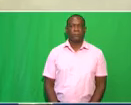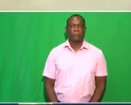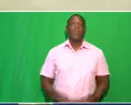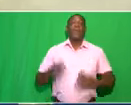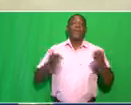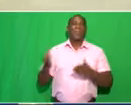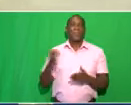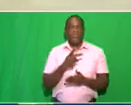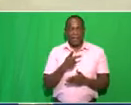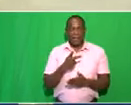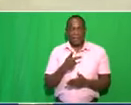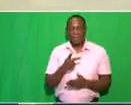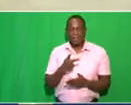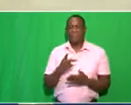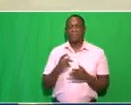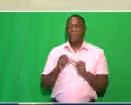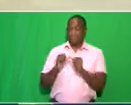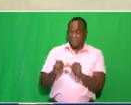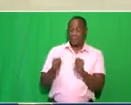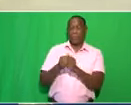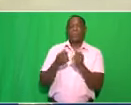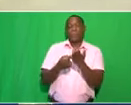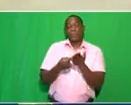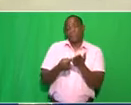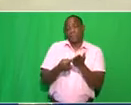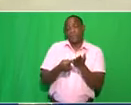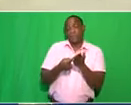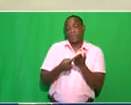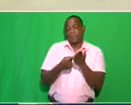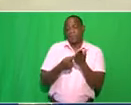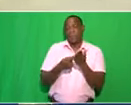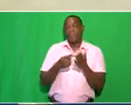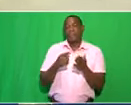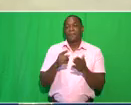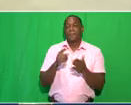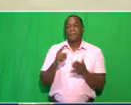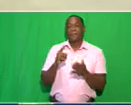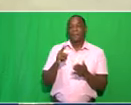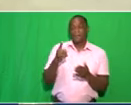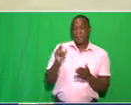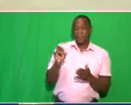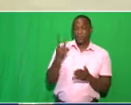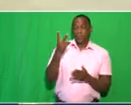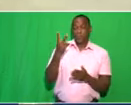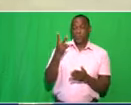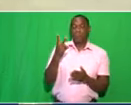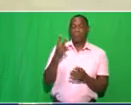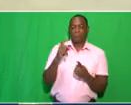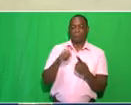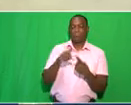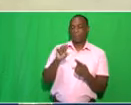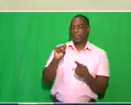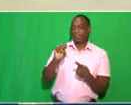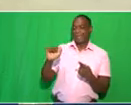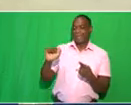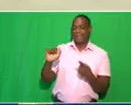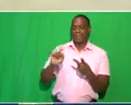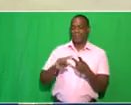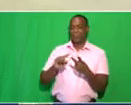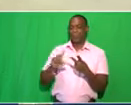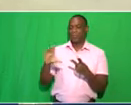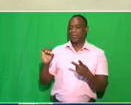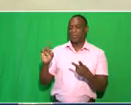Welcome back to our consultation, the first of two on the SEA and Concordat. We have had a very